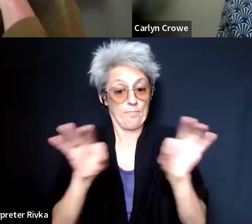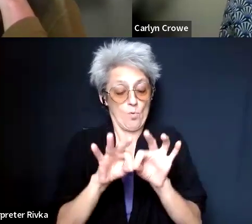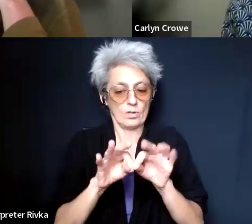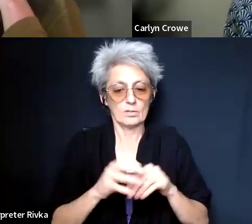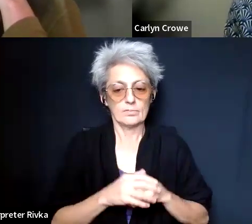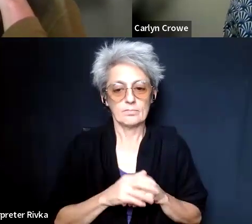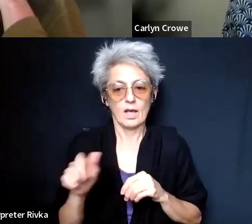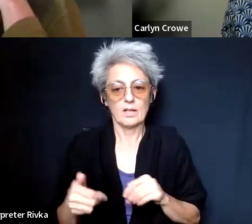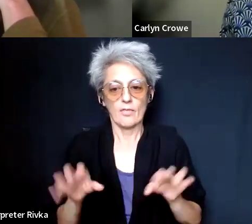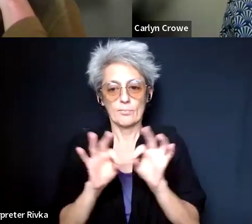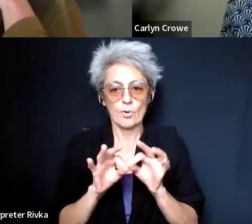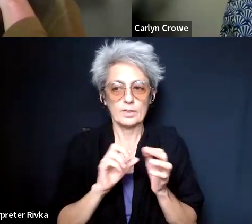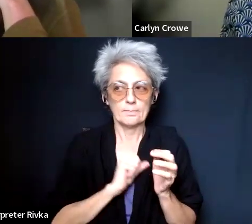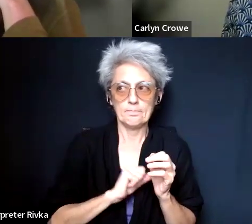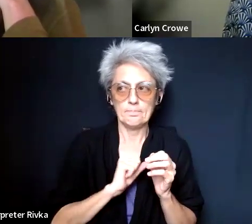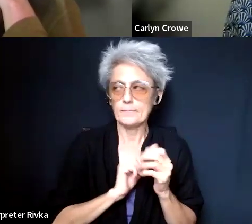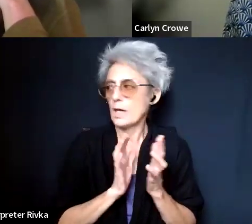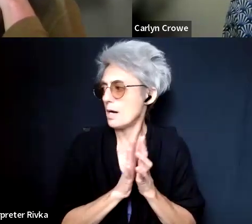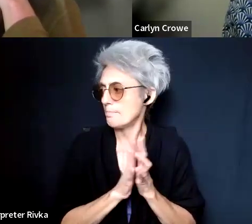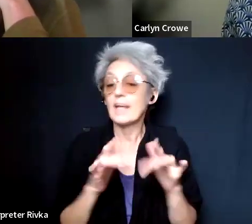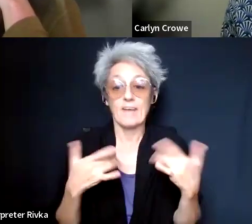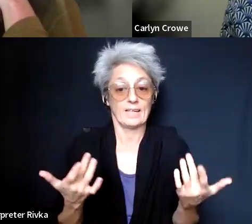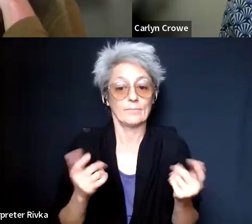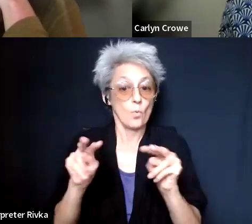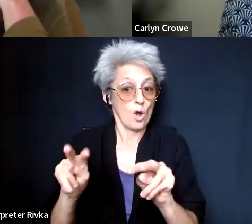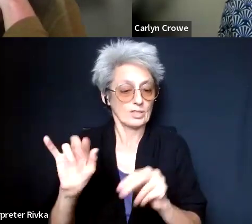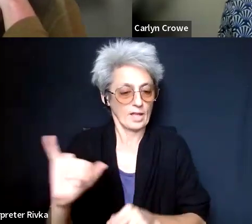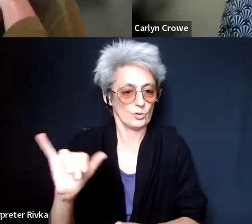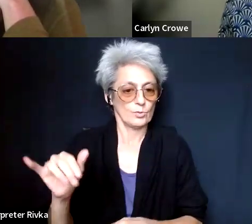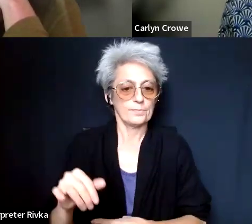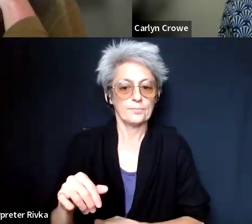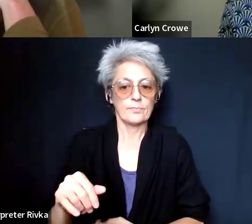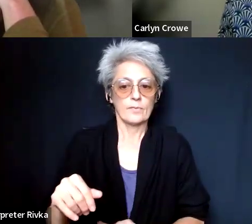important event to watch also. But